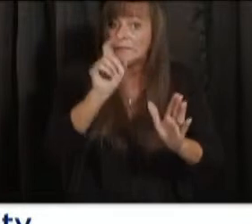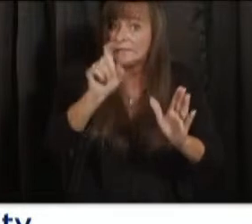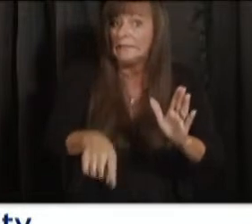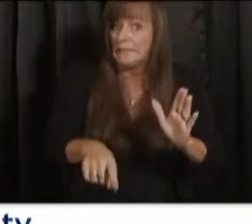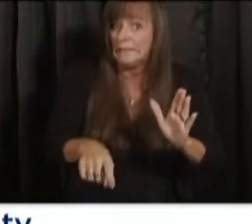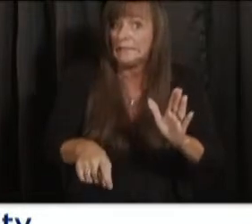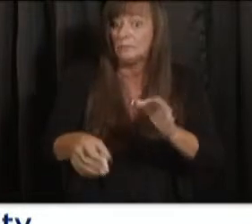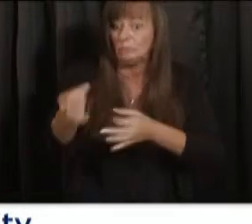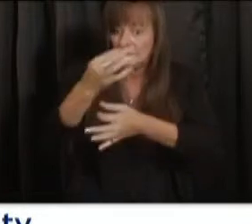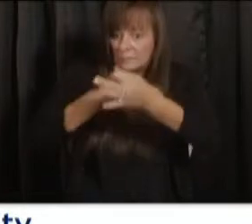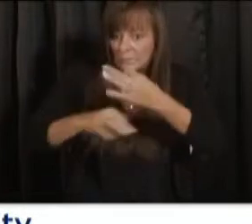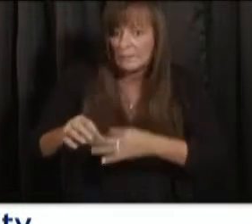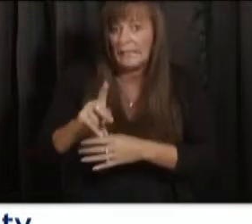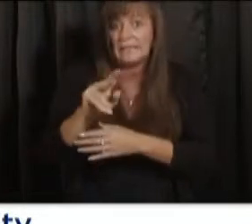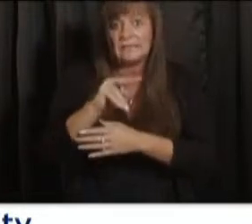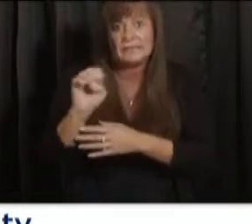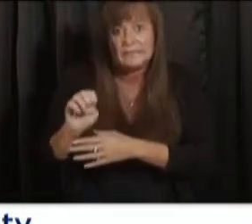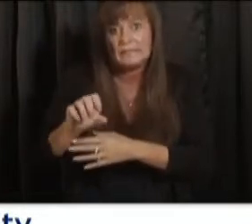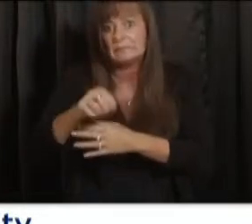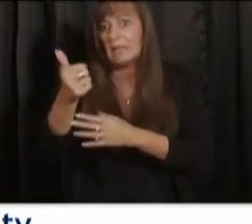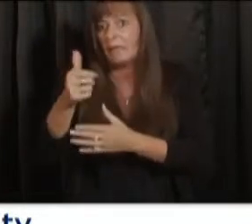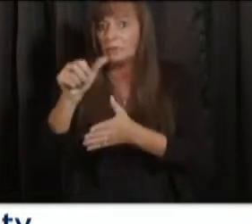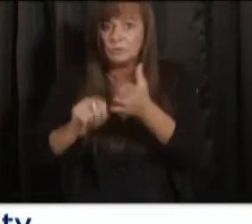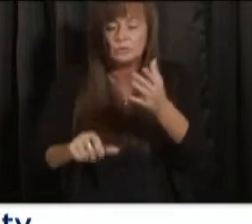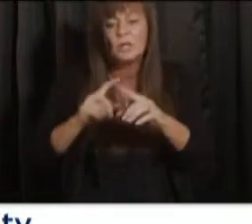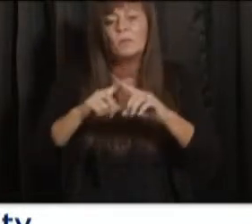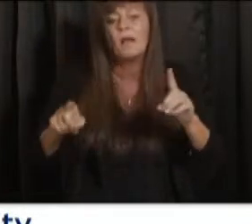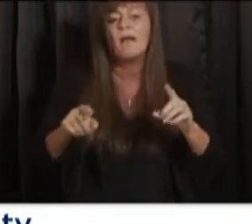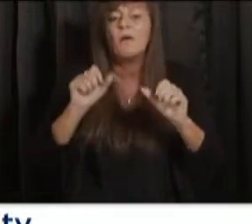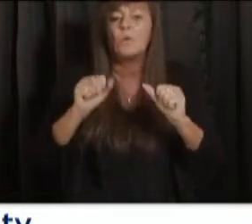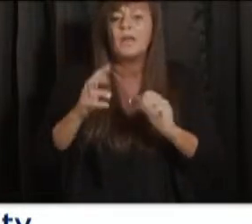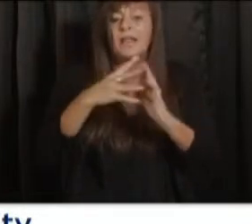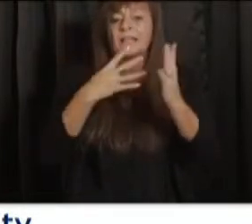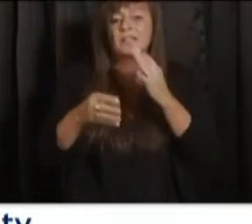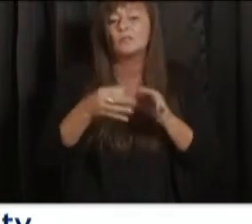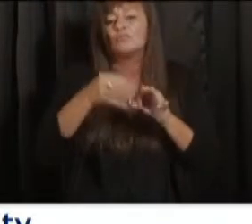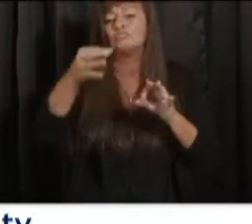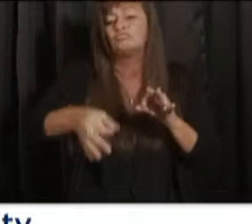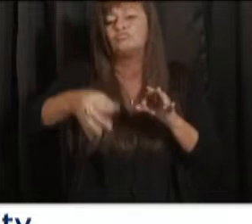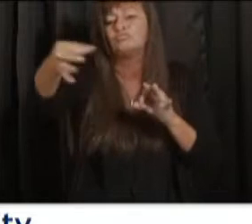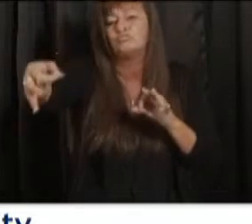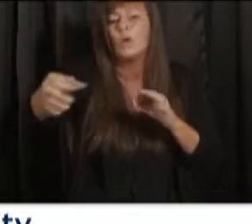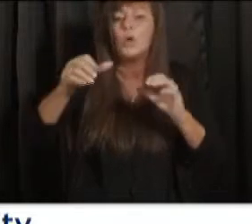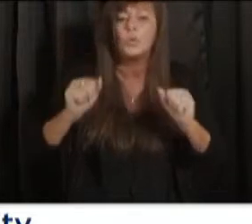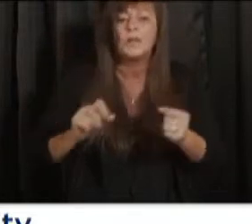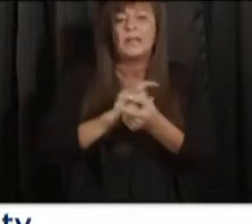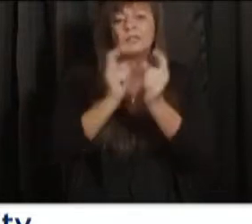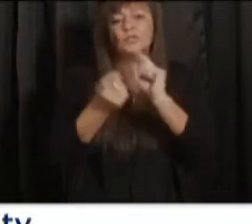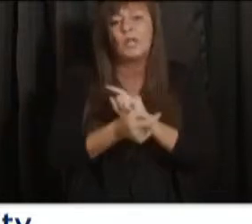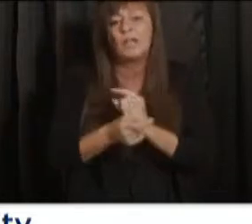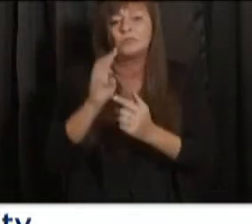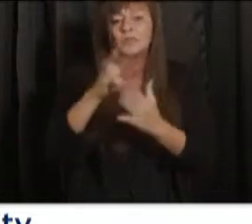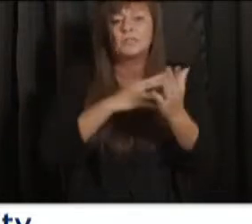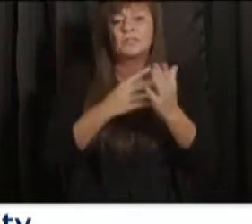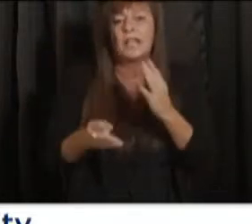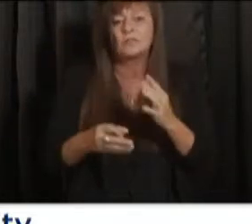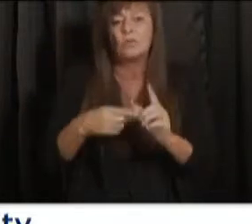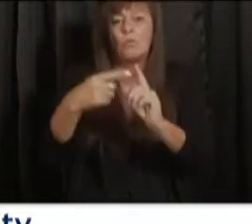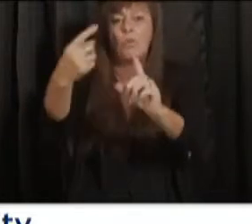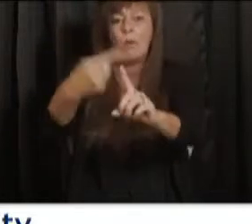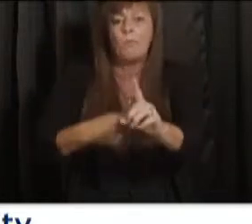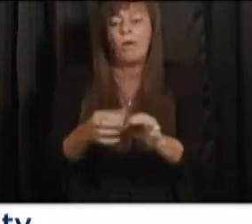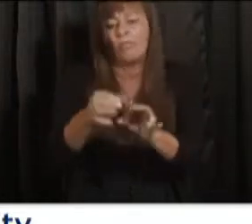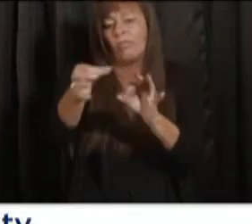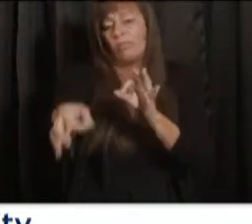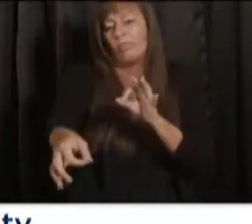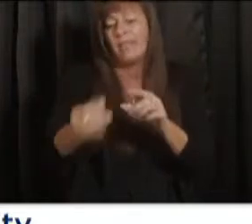point. There's a medical reason for them. But they are scheduled ahead of time. If needed, they can be rescheduled a month later. And if that's what it takes to